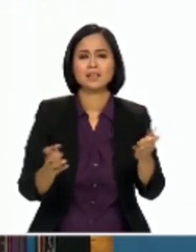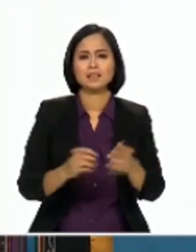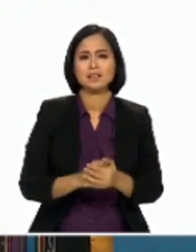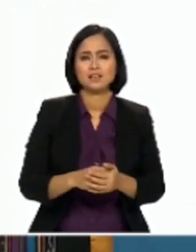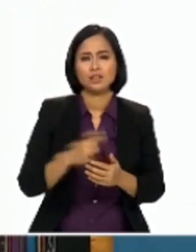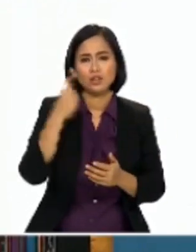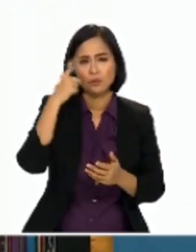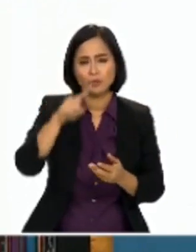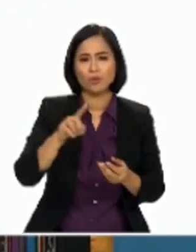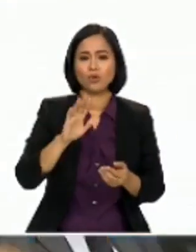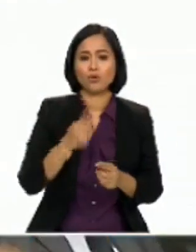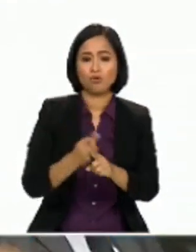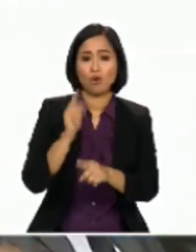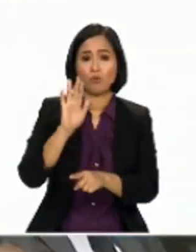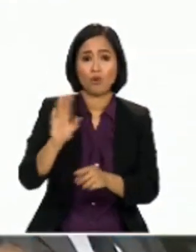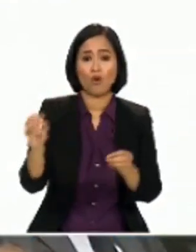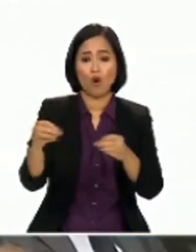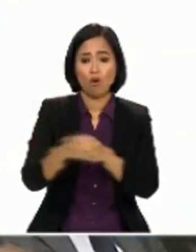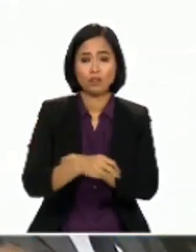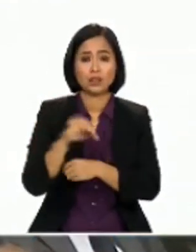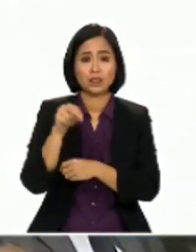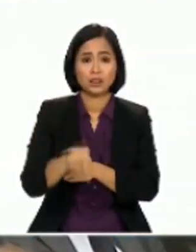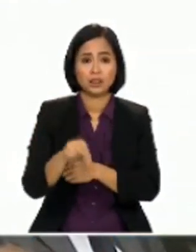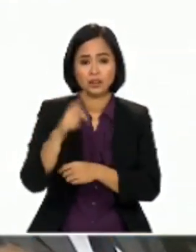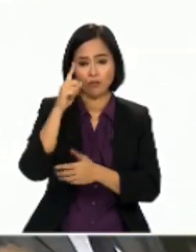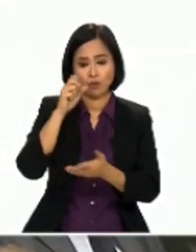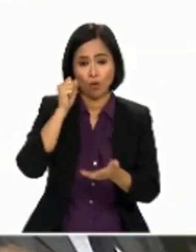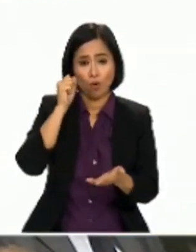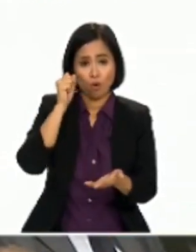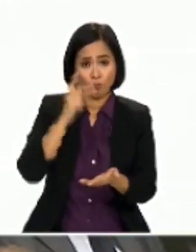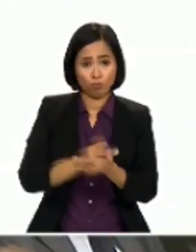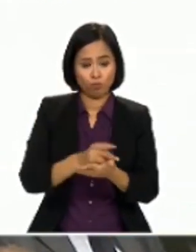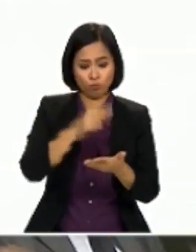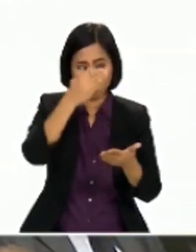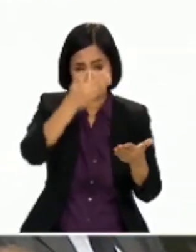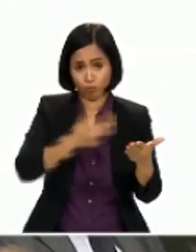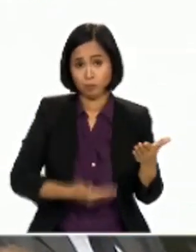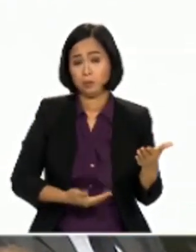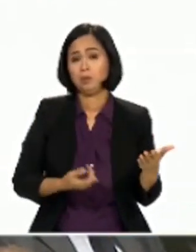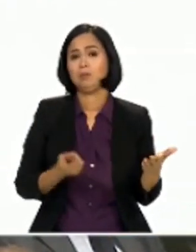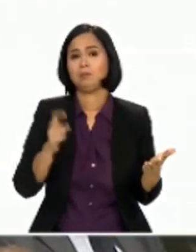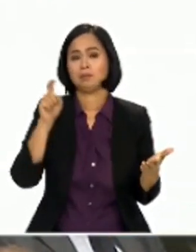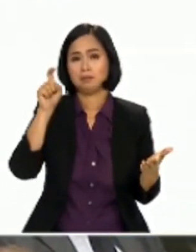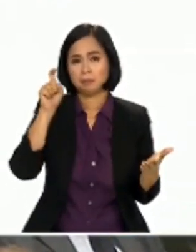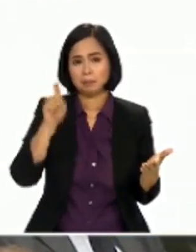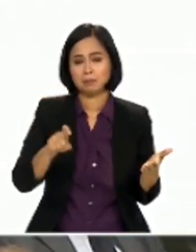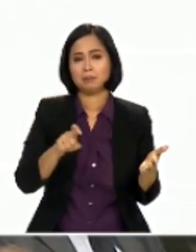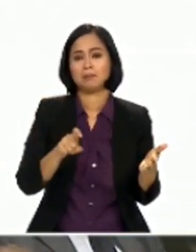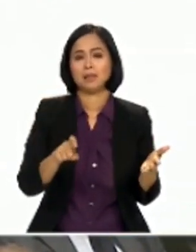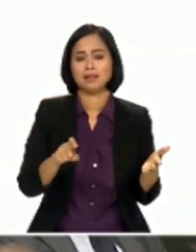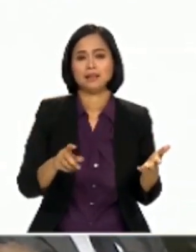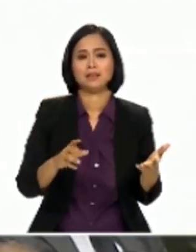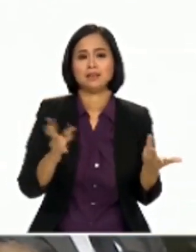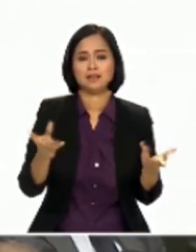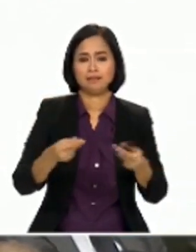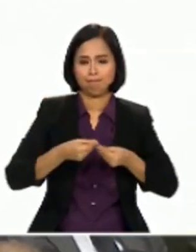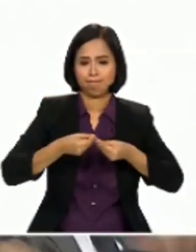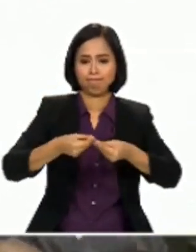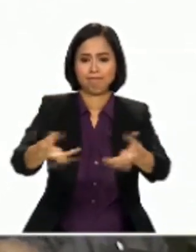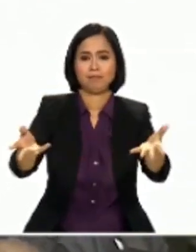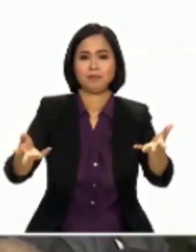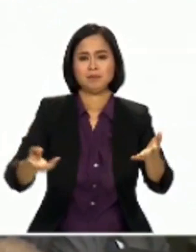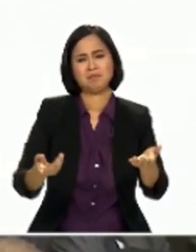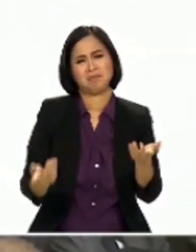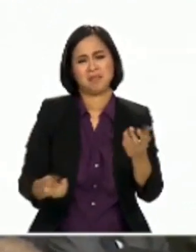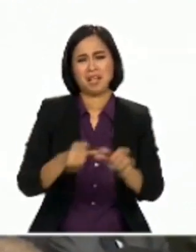emanating from your office that would need also your approval must be out at the very